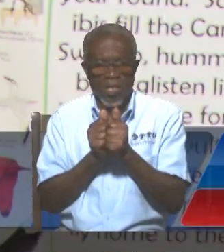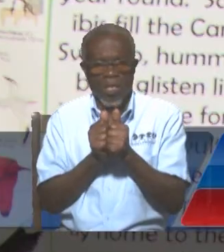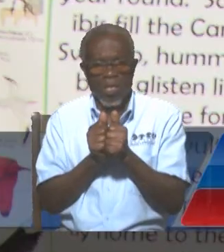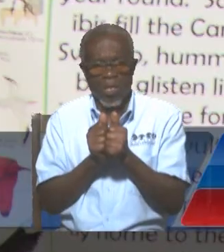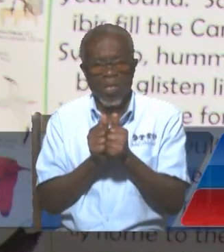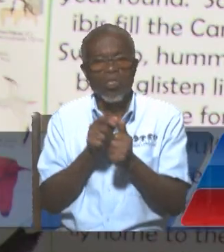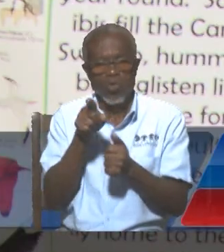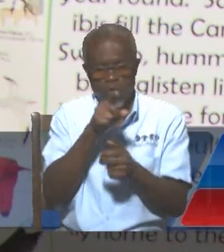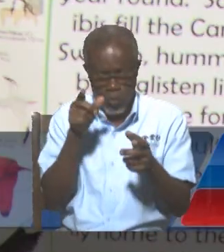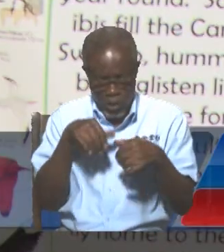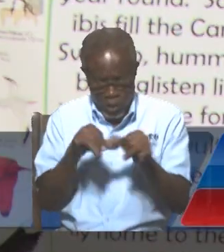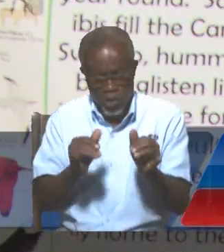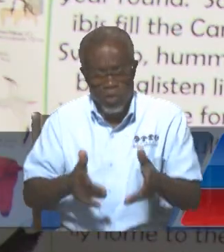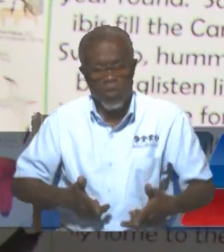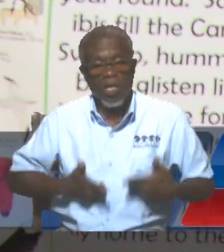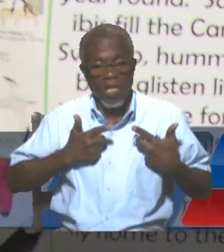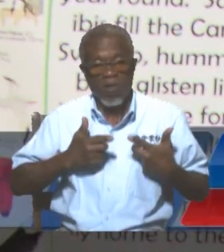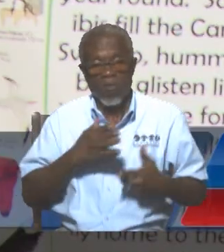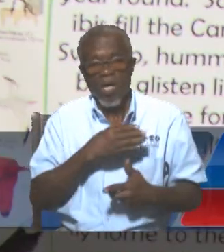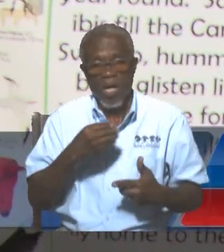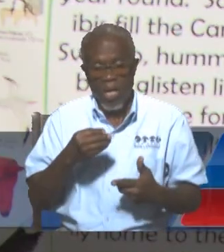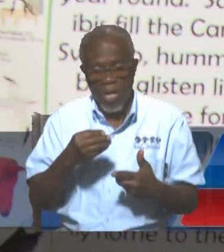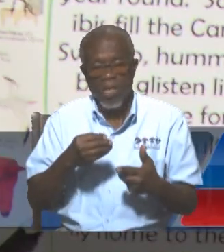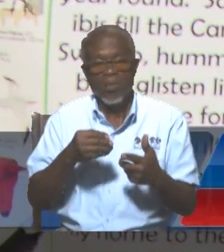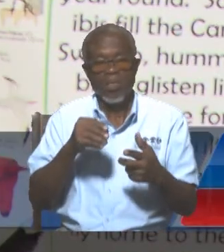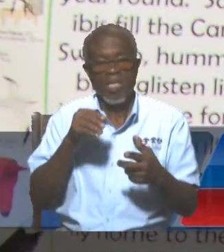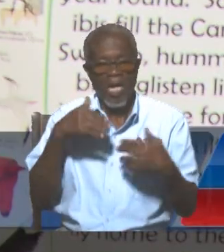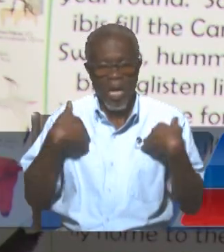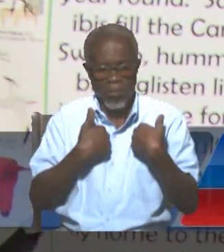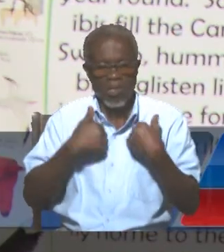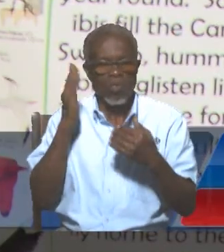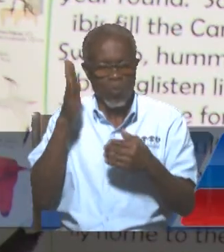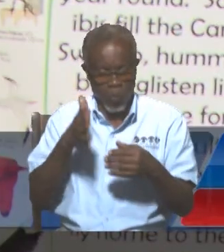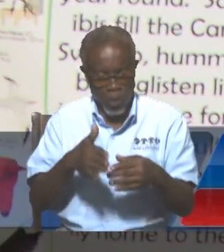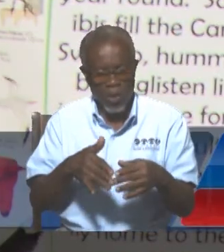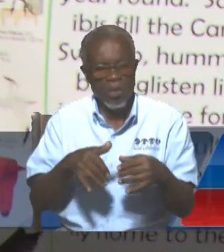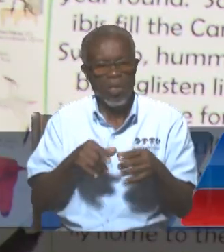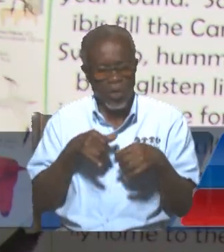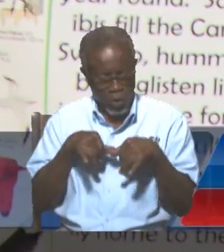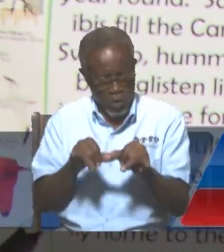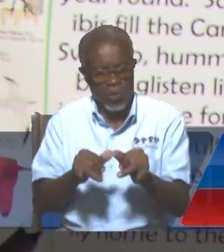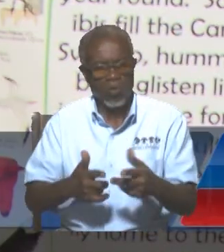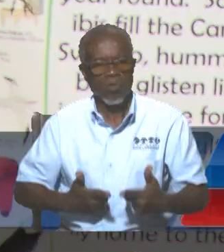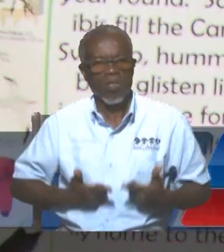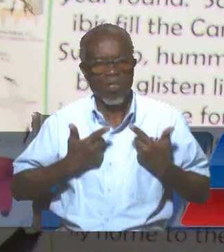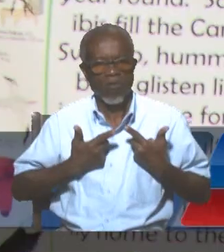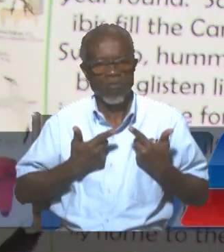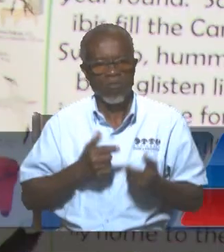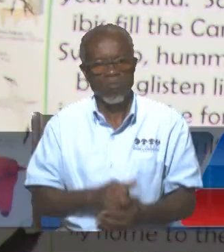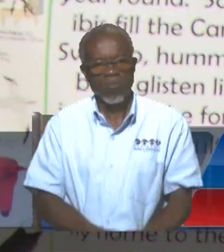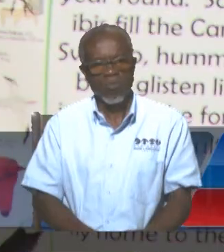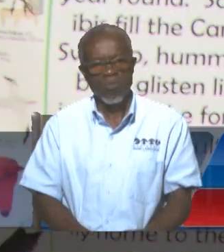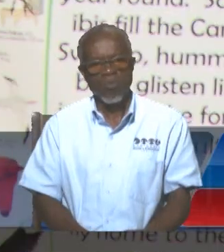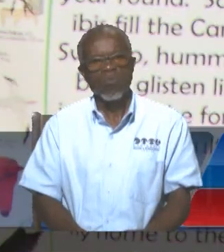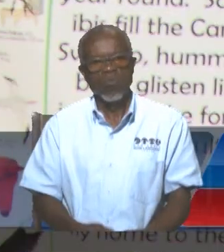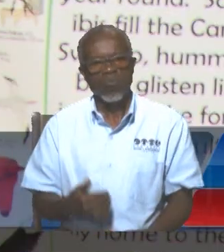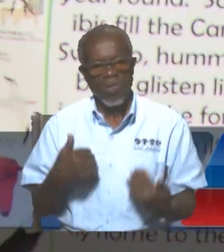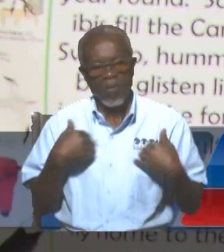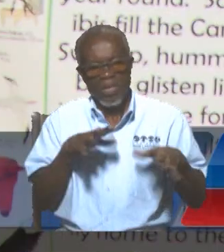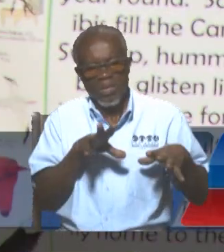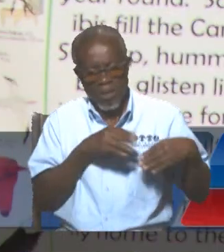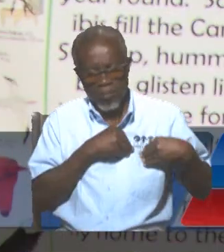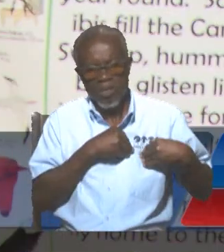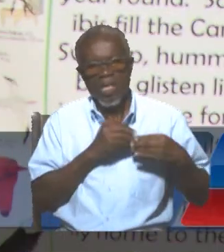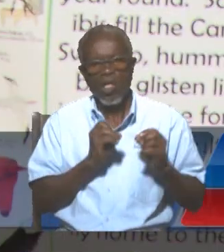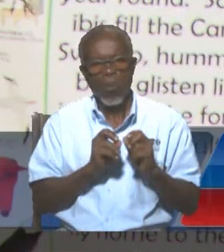you will be able to continue to exist and provide for your family. So it's a tough choice, but we have taken that choice and taken that stance and will continue to fight